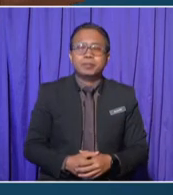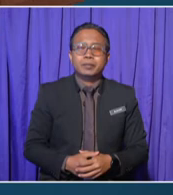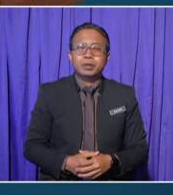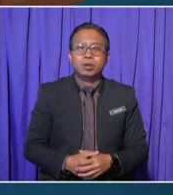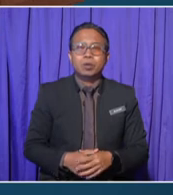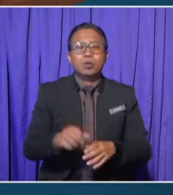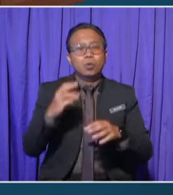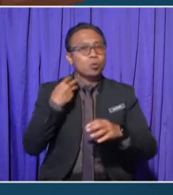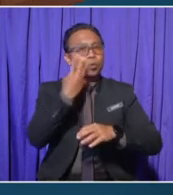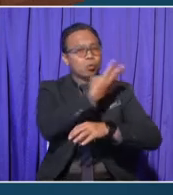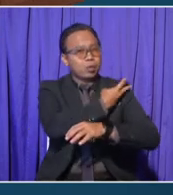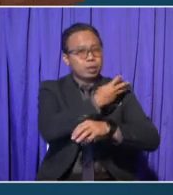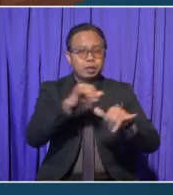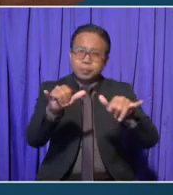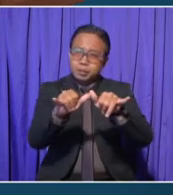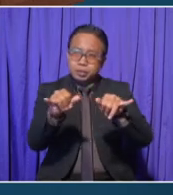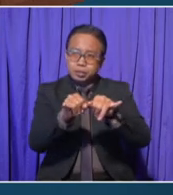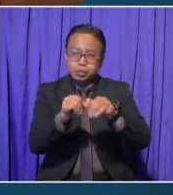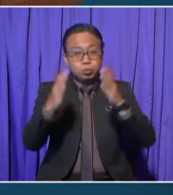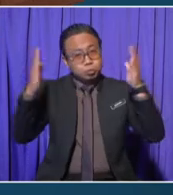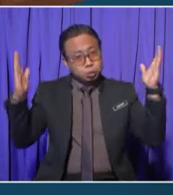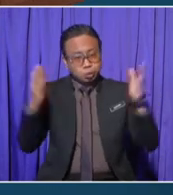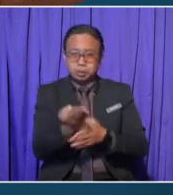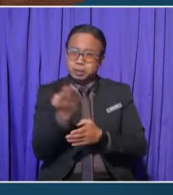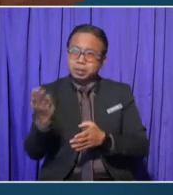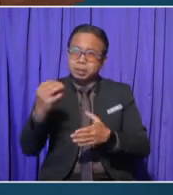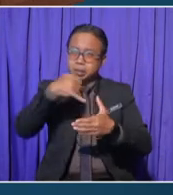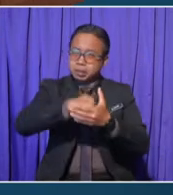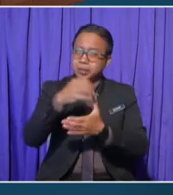And we measure bigger things in meters.